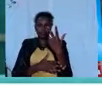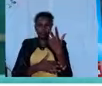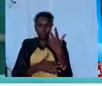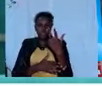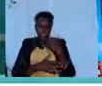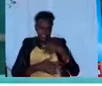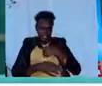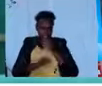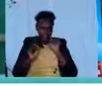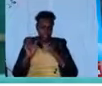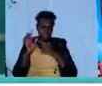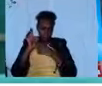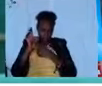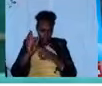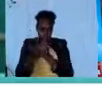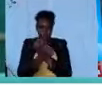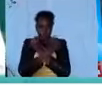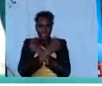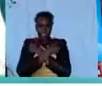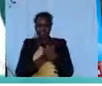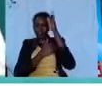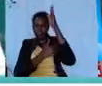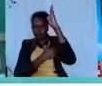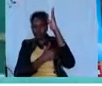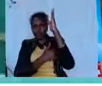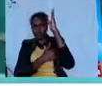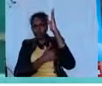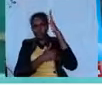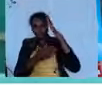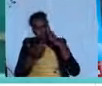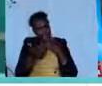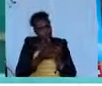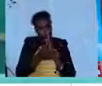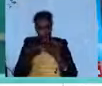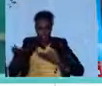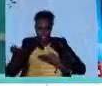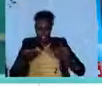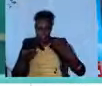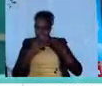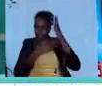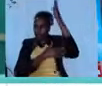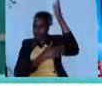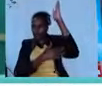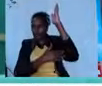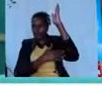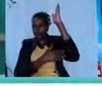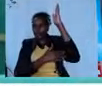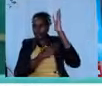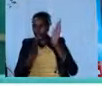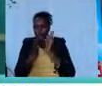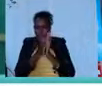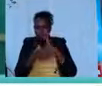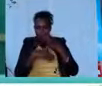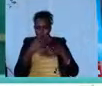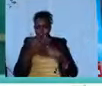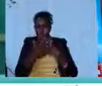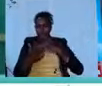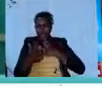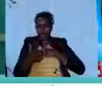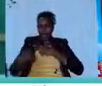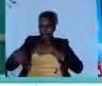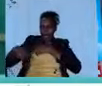we can demonstrate the love of God through serving God with all our